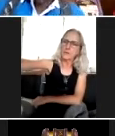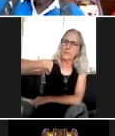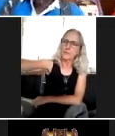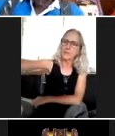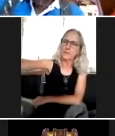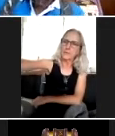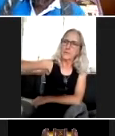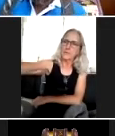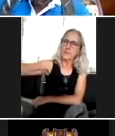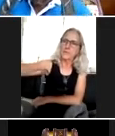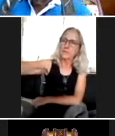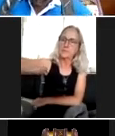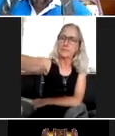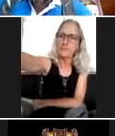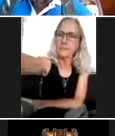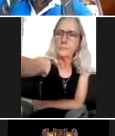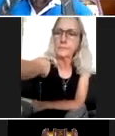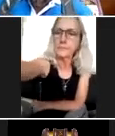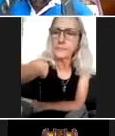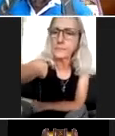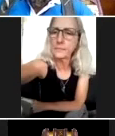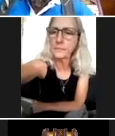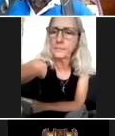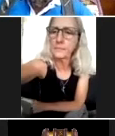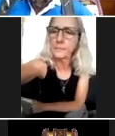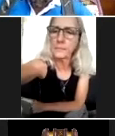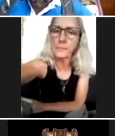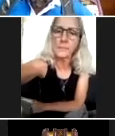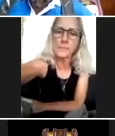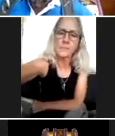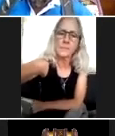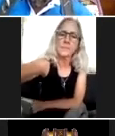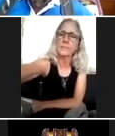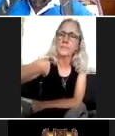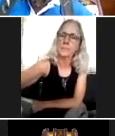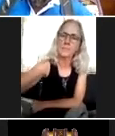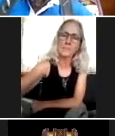same thing. And I'm going to give you plenty of scriptures